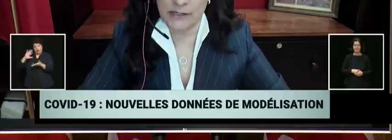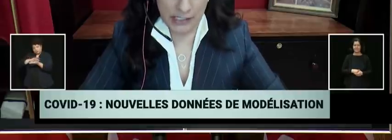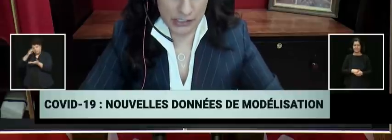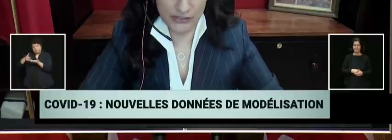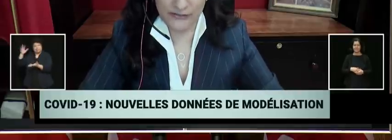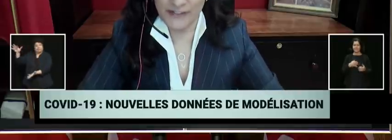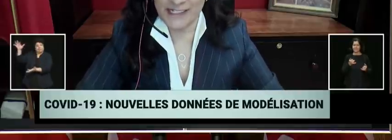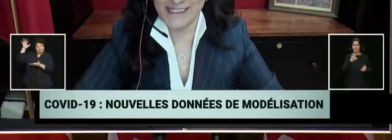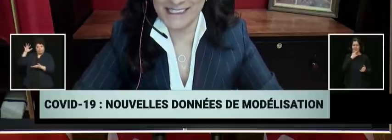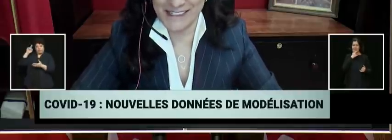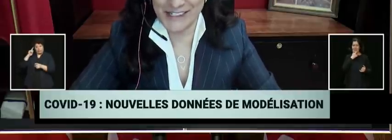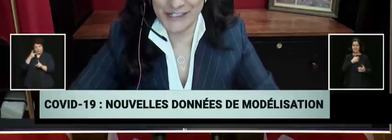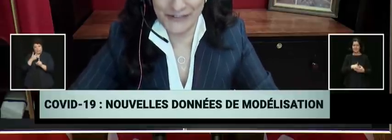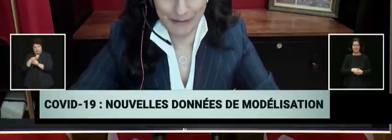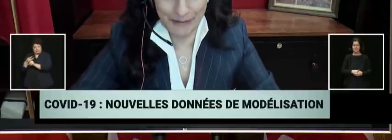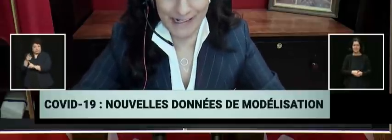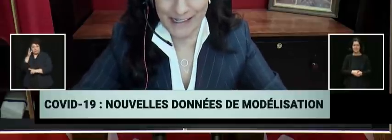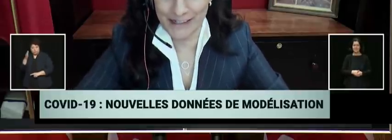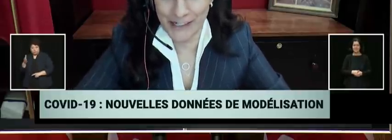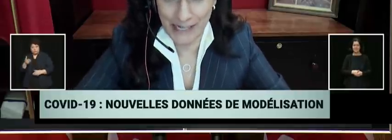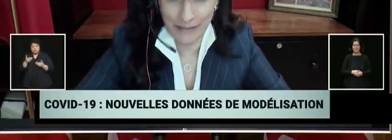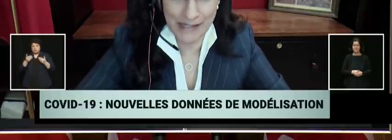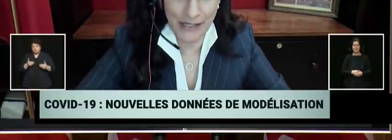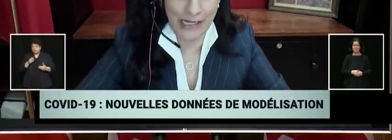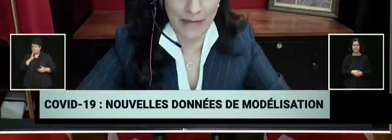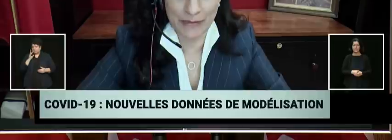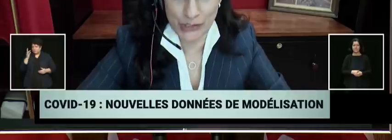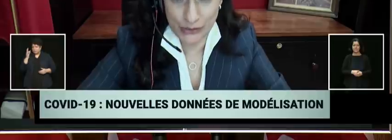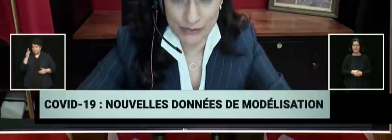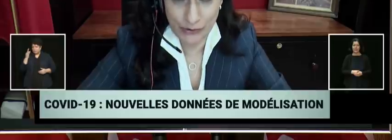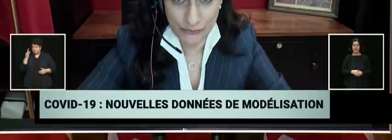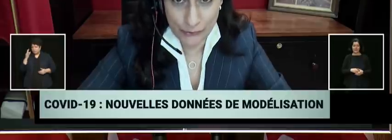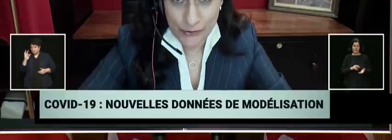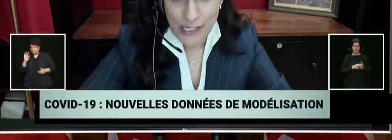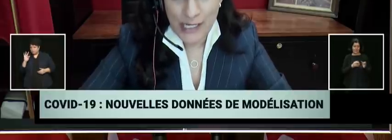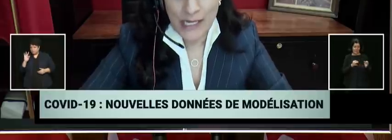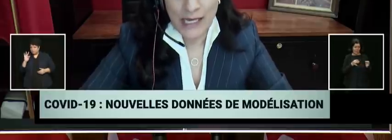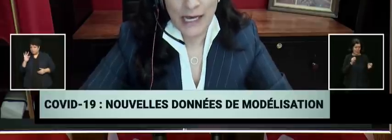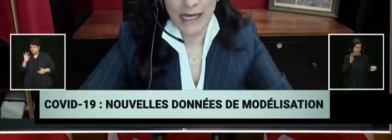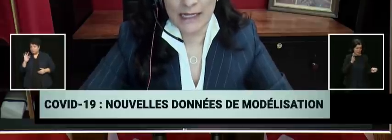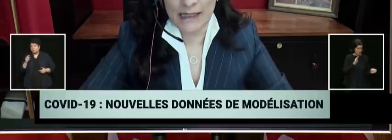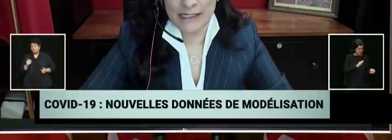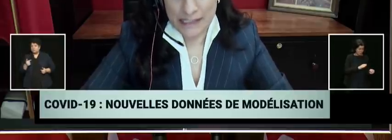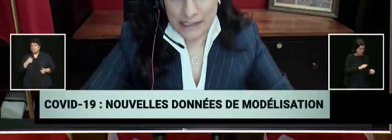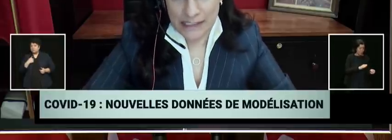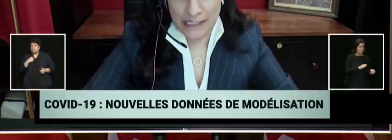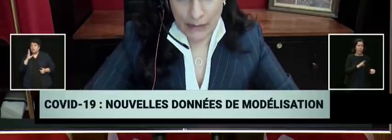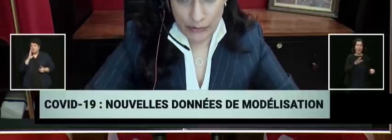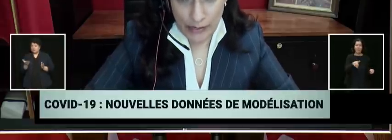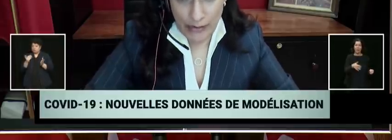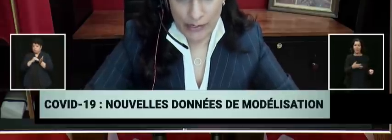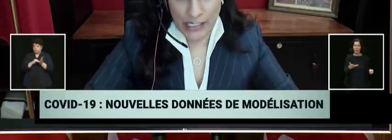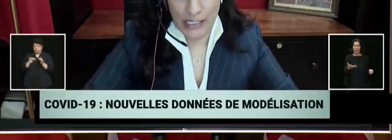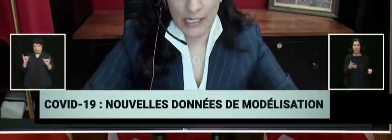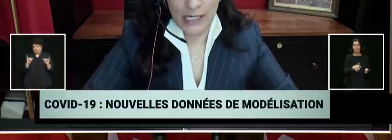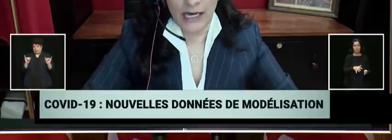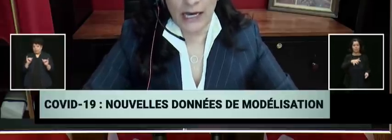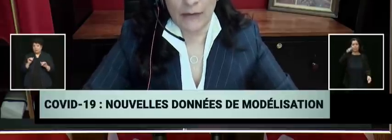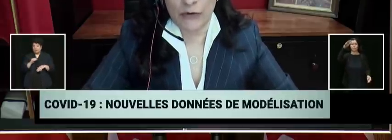Donc, je vais parler en anglais maintenant, la même chose pour vous. This is a